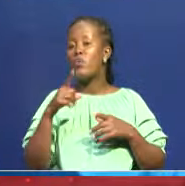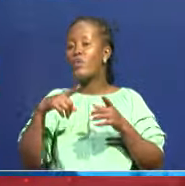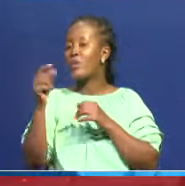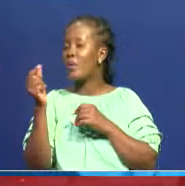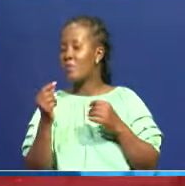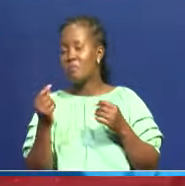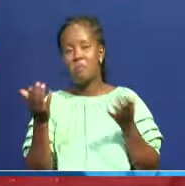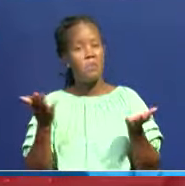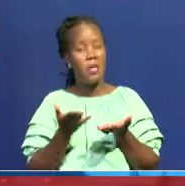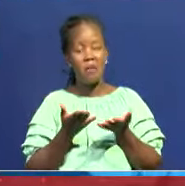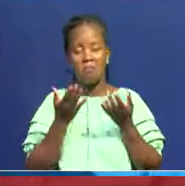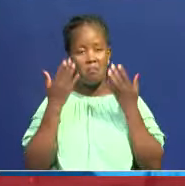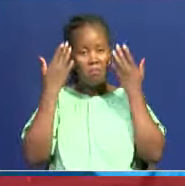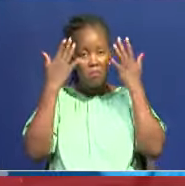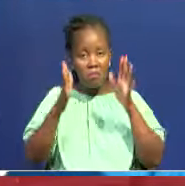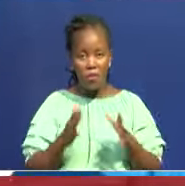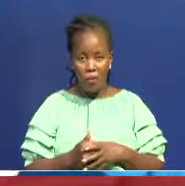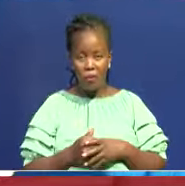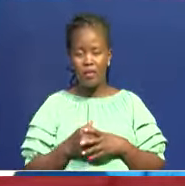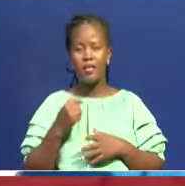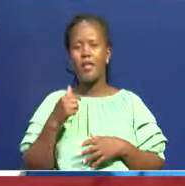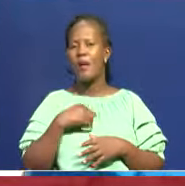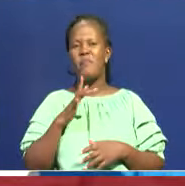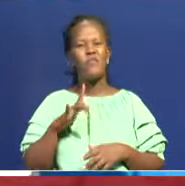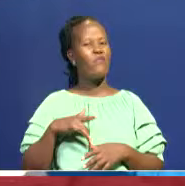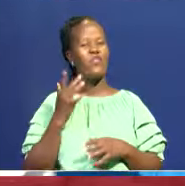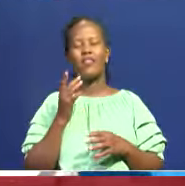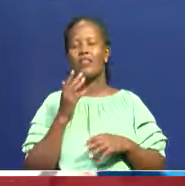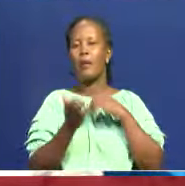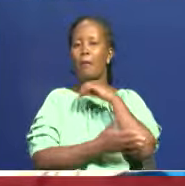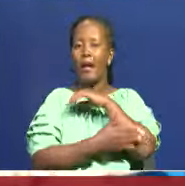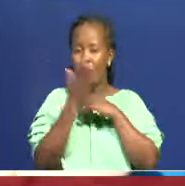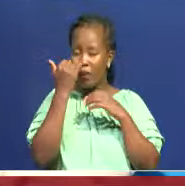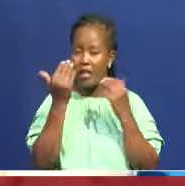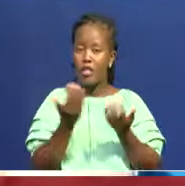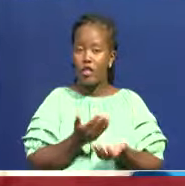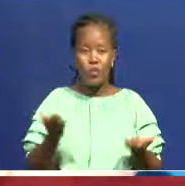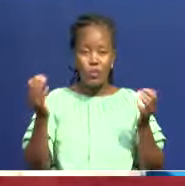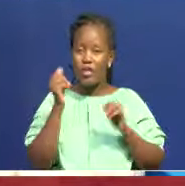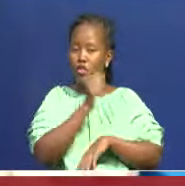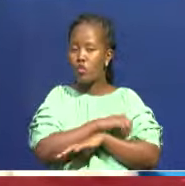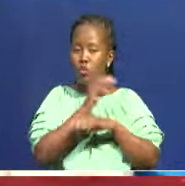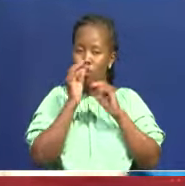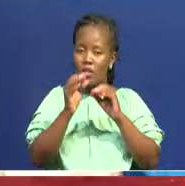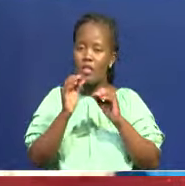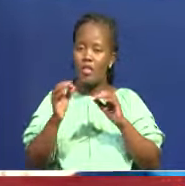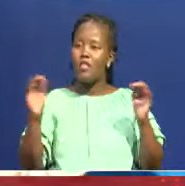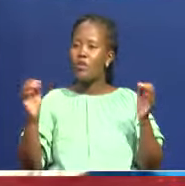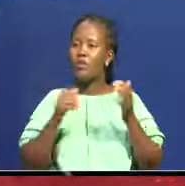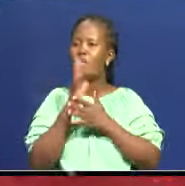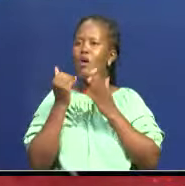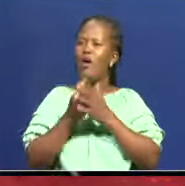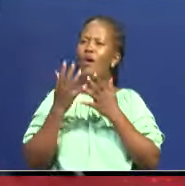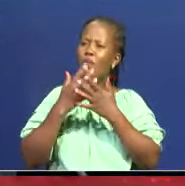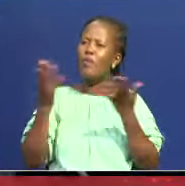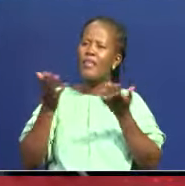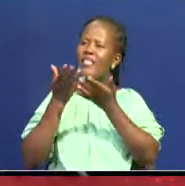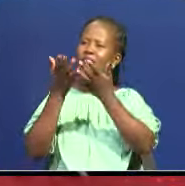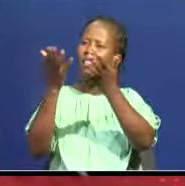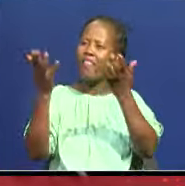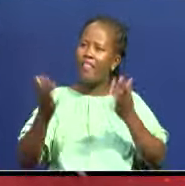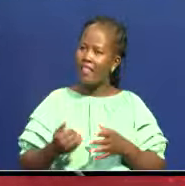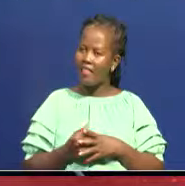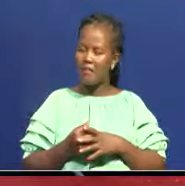wajaenda shule, mimi niko na ile uchungu ya mzazi. Angalieni muone vitu zetu ndio hizi huku nje. I was